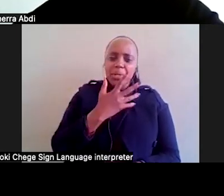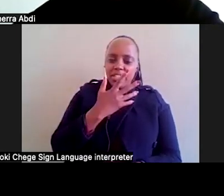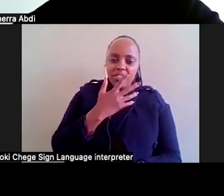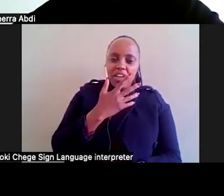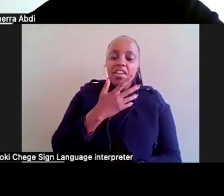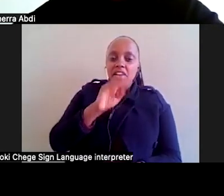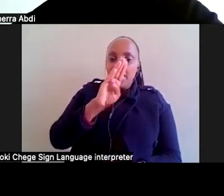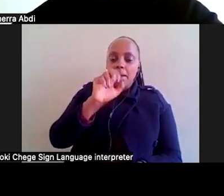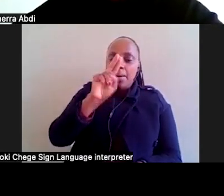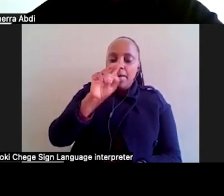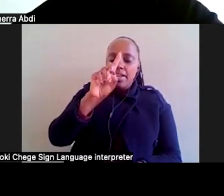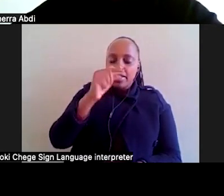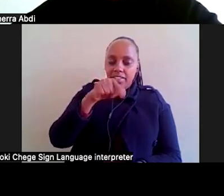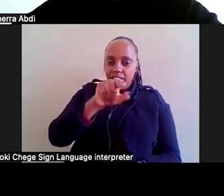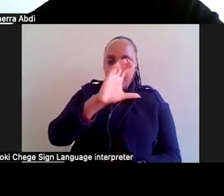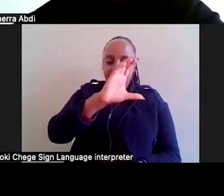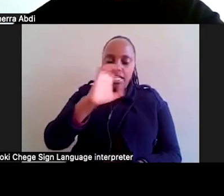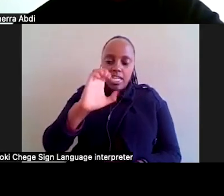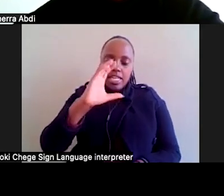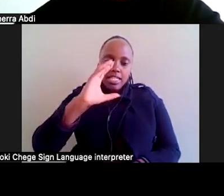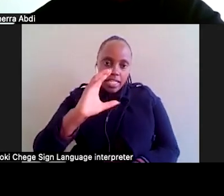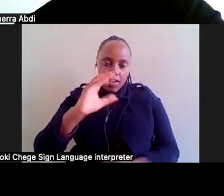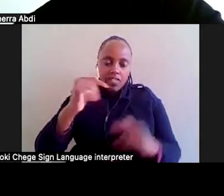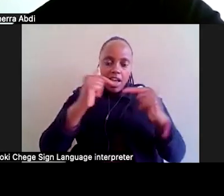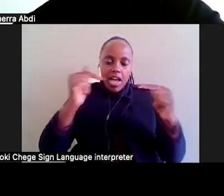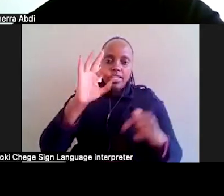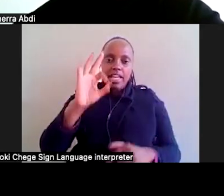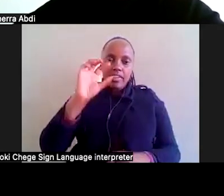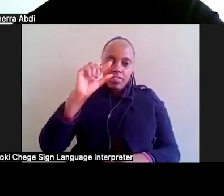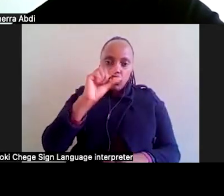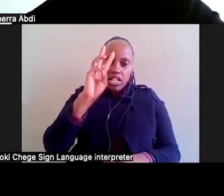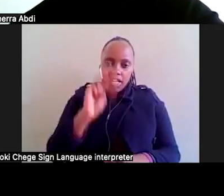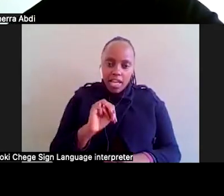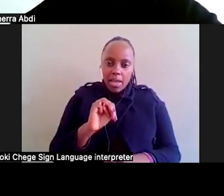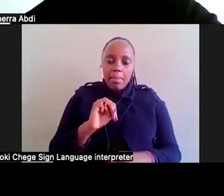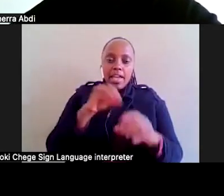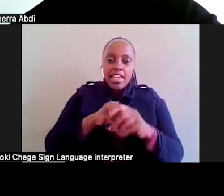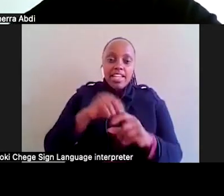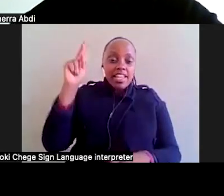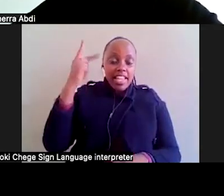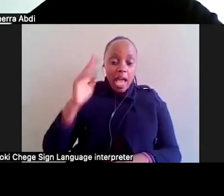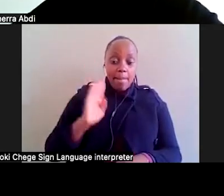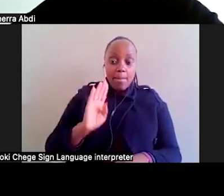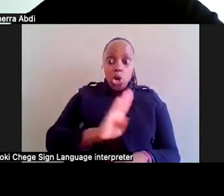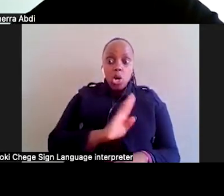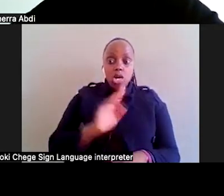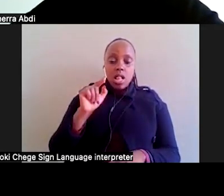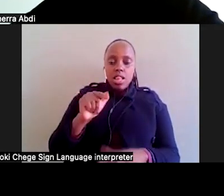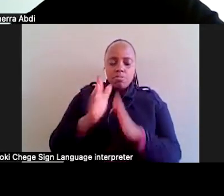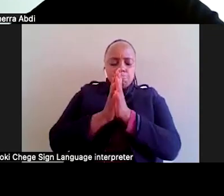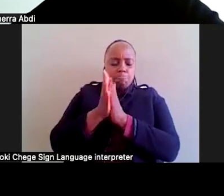Benedette is the Chief Executive Officer of the Anti-FGM Board in Kenya. She's a passionate